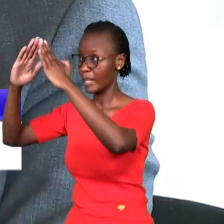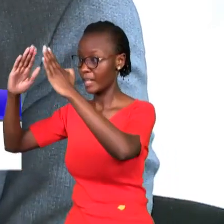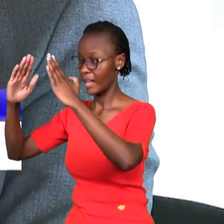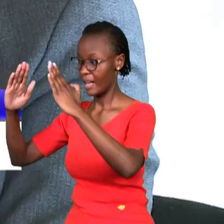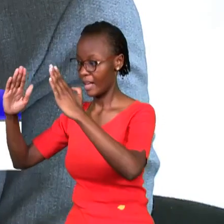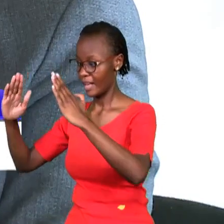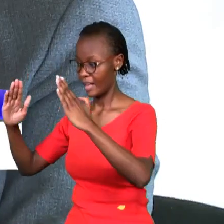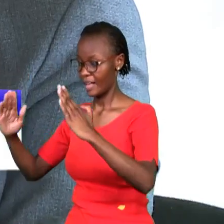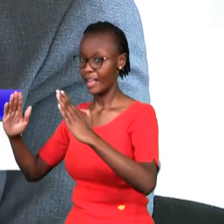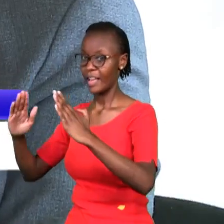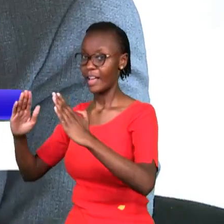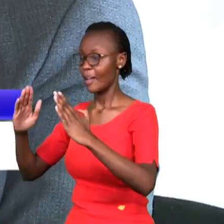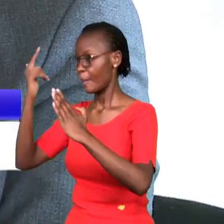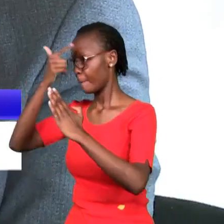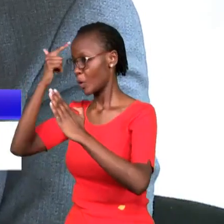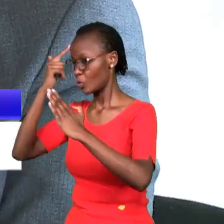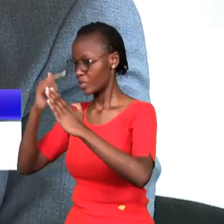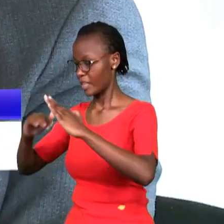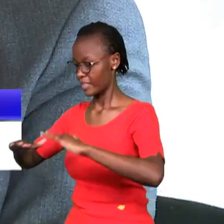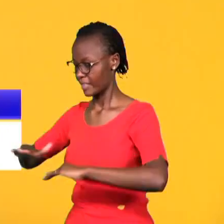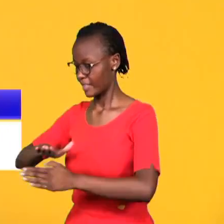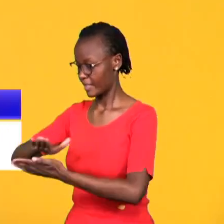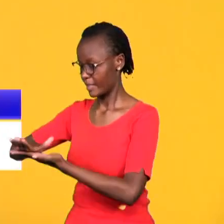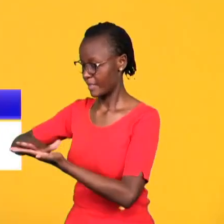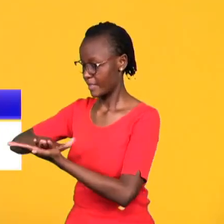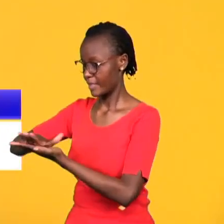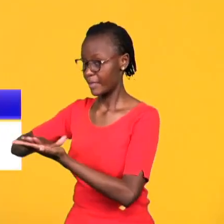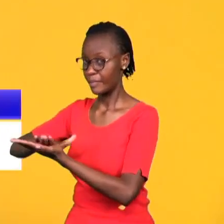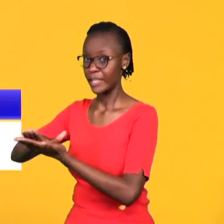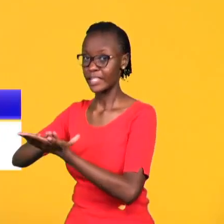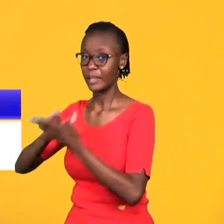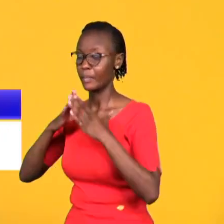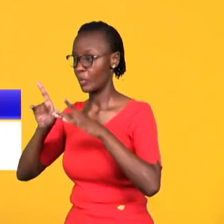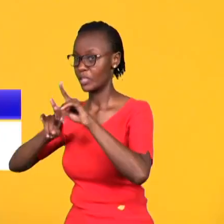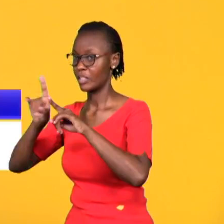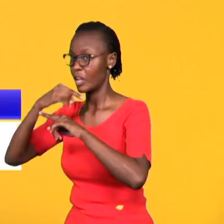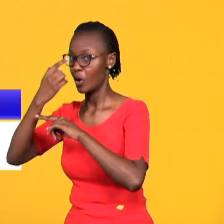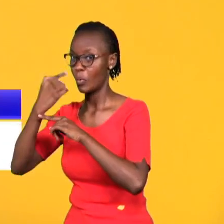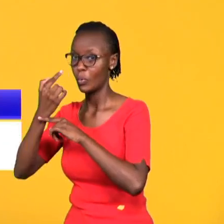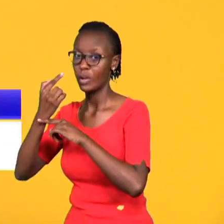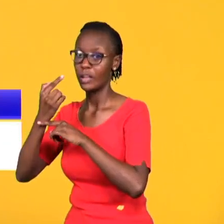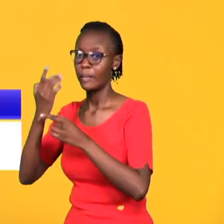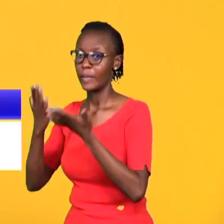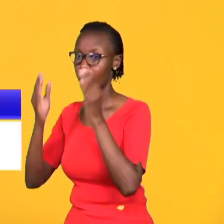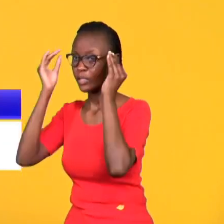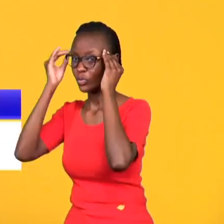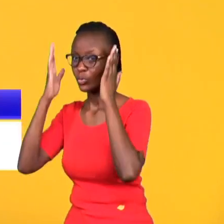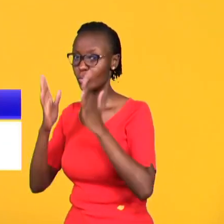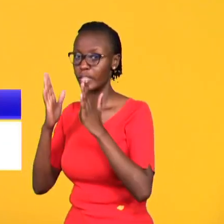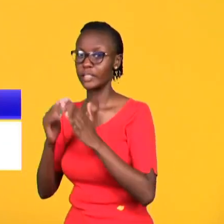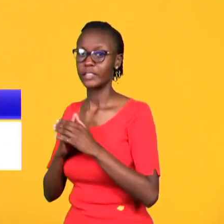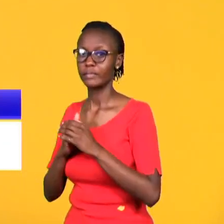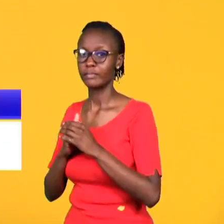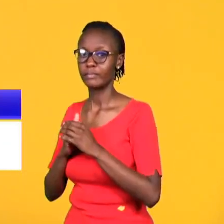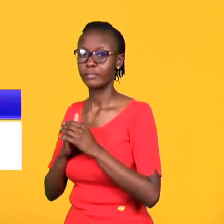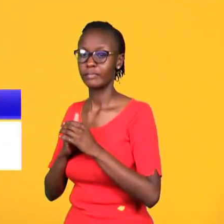students, your everyday commuters. And so we just chose to deliberately focus on